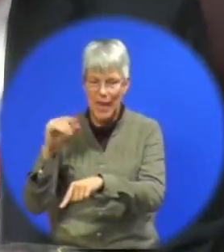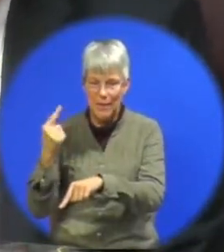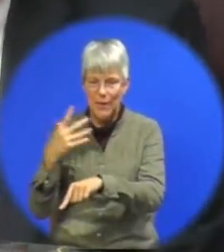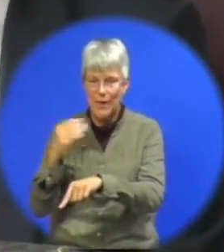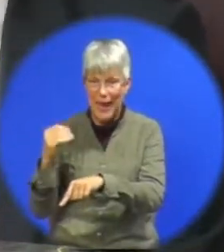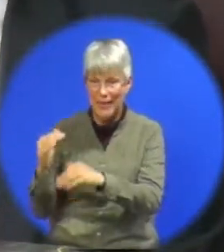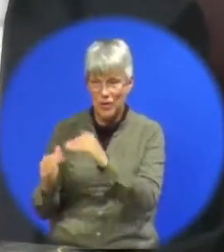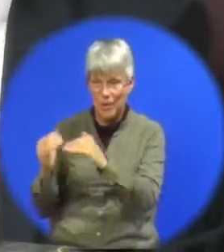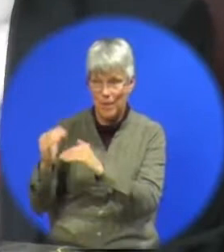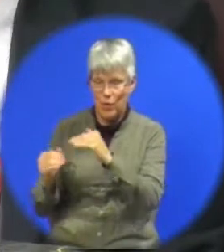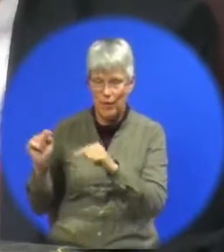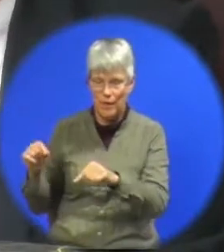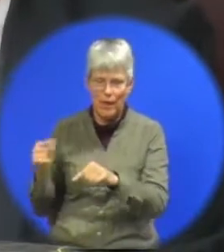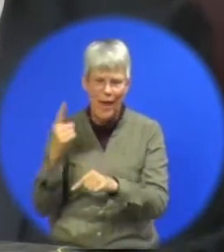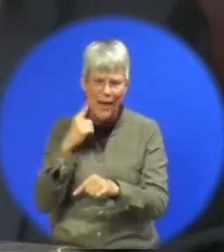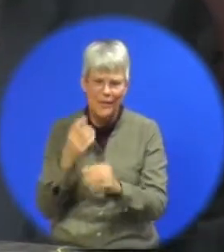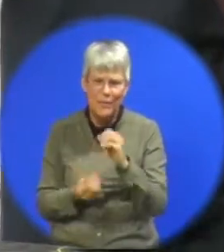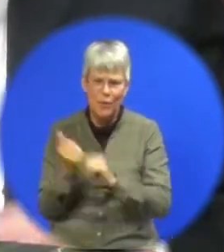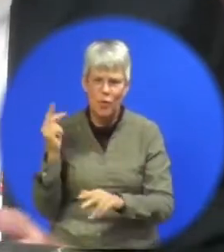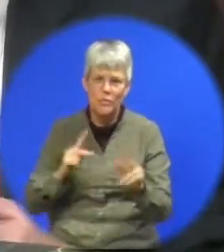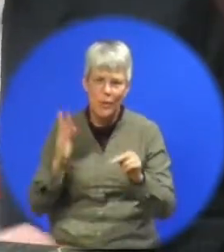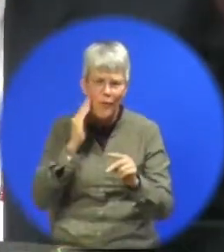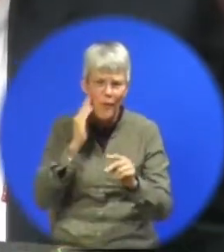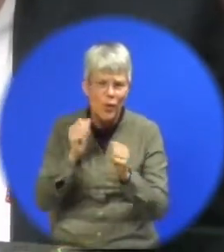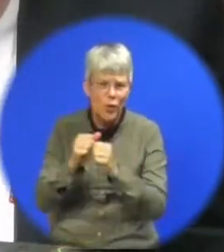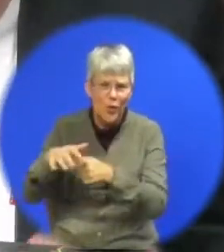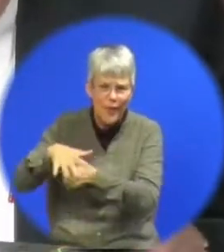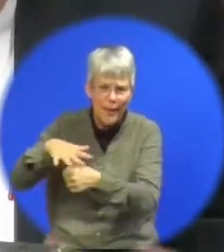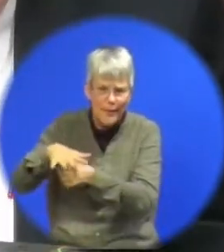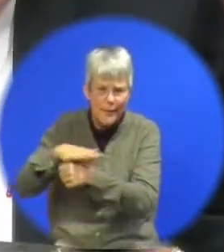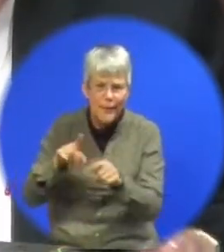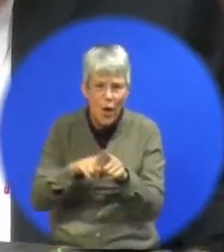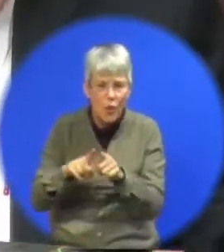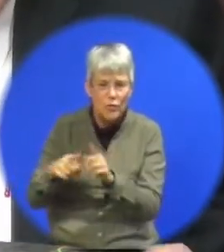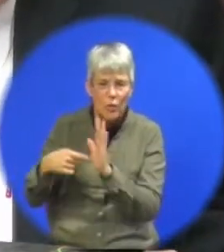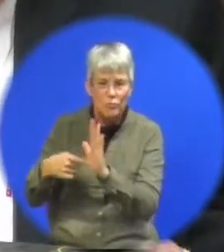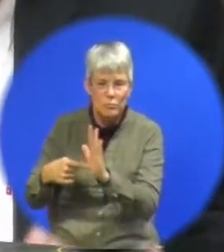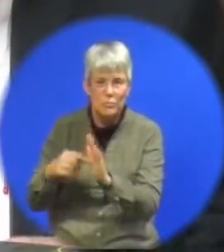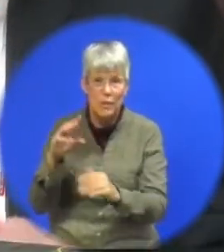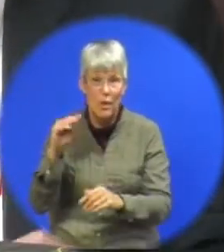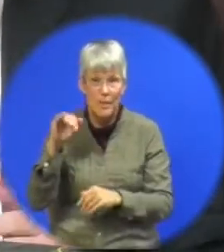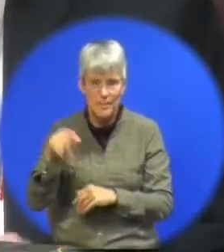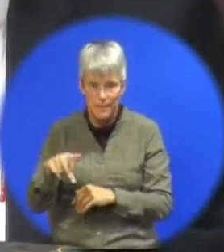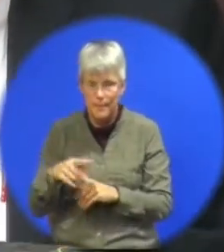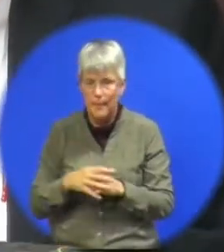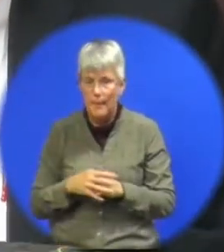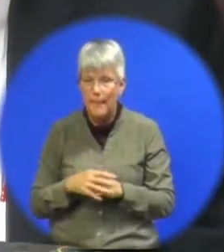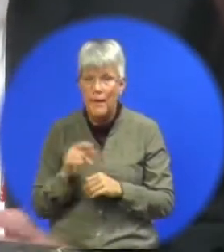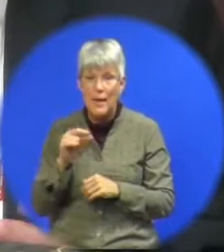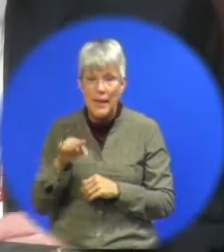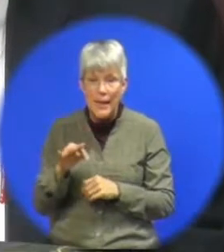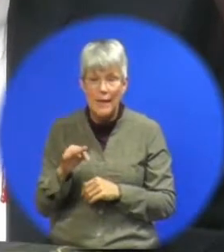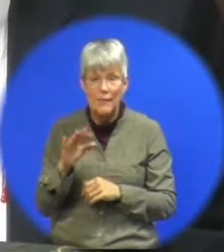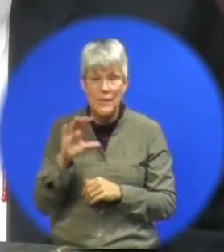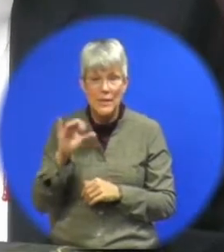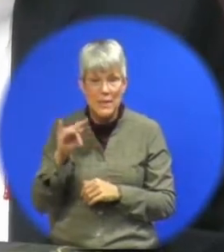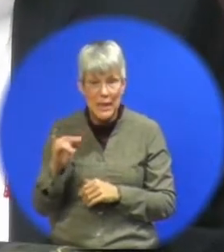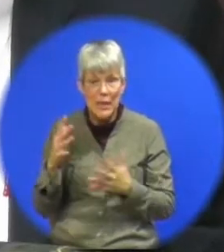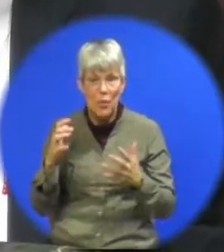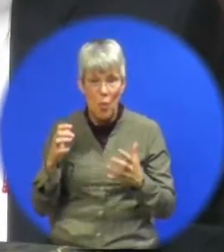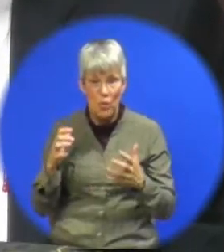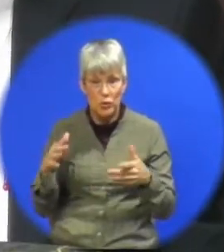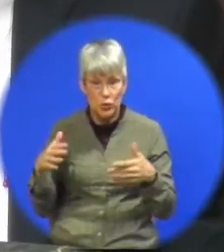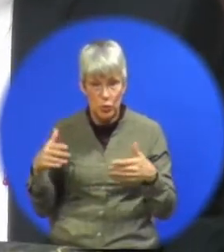makes sense, I think everybody's familiar with the place, and it's depicted on the map. To do that, if the city wishes to proceed, if council